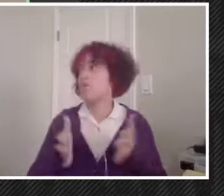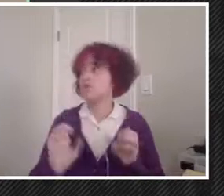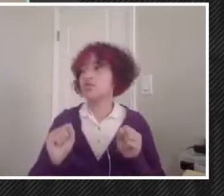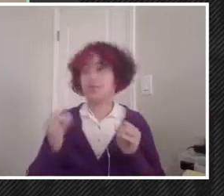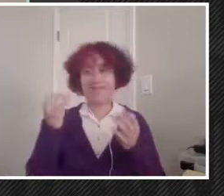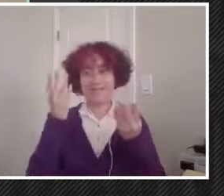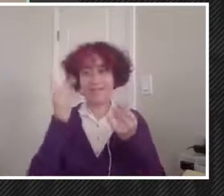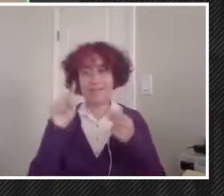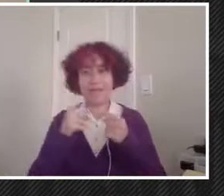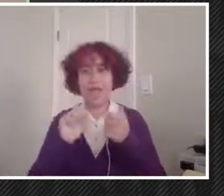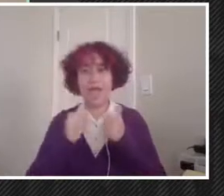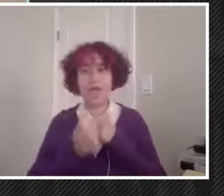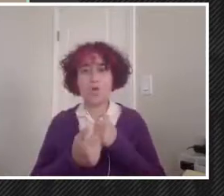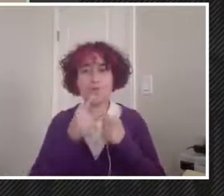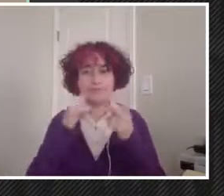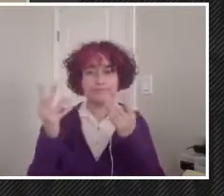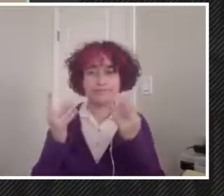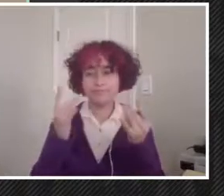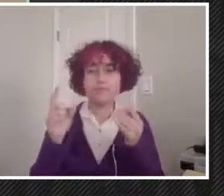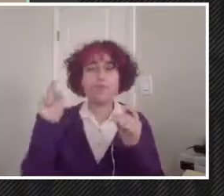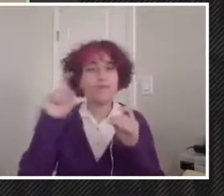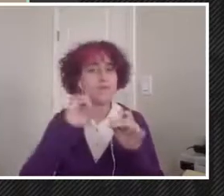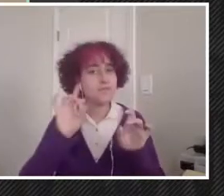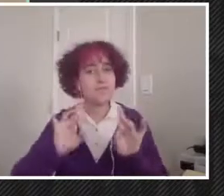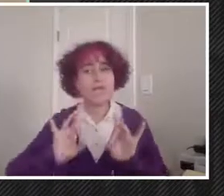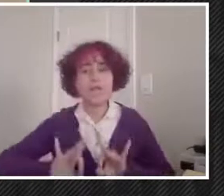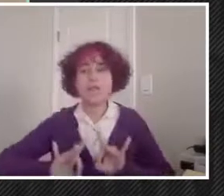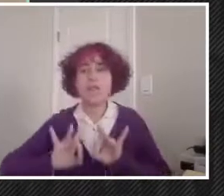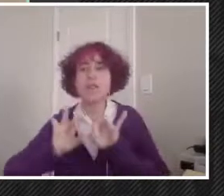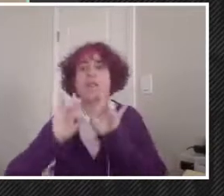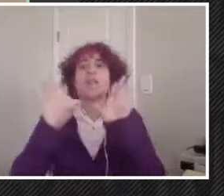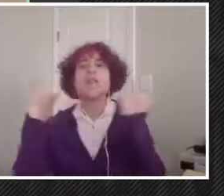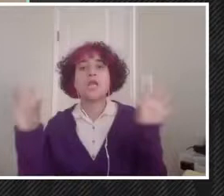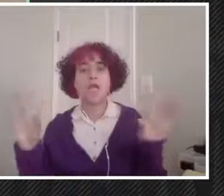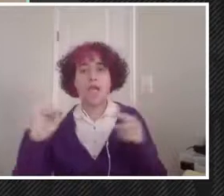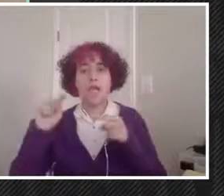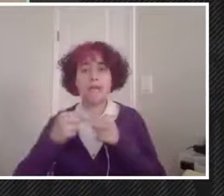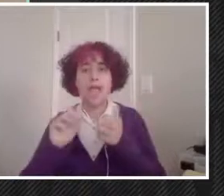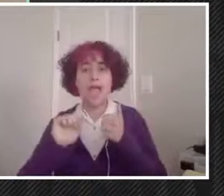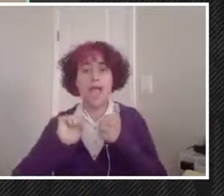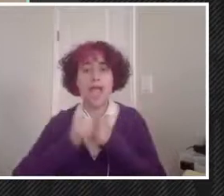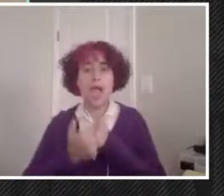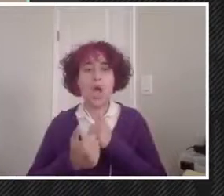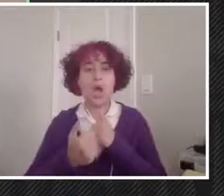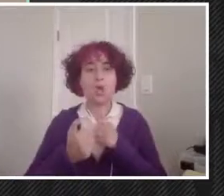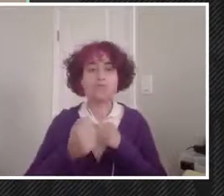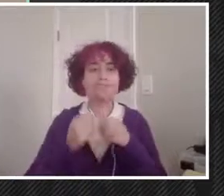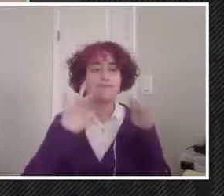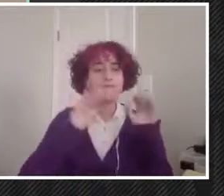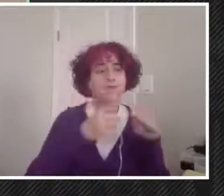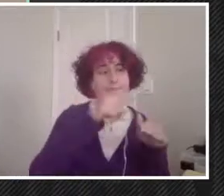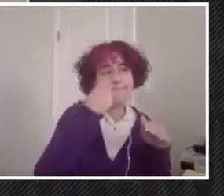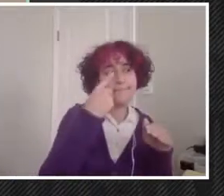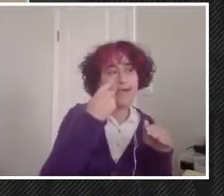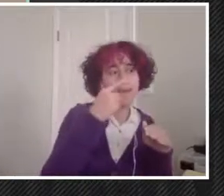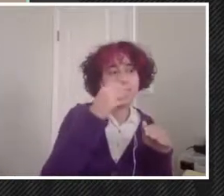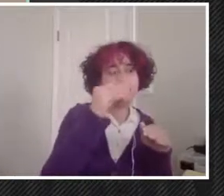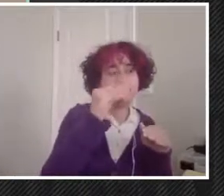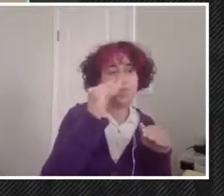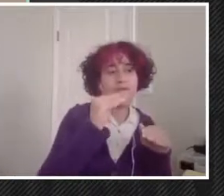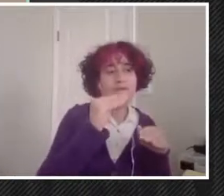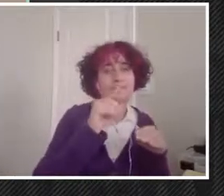boys, we have to be explicit about thinking about how that works in tandem with other Black communities that are also